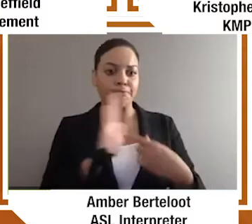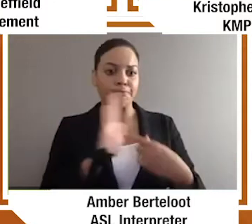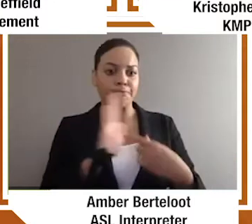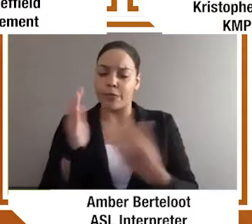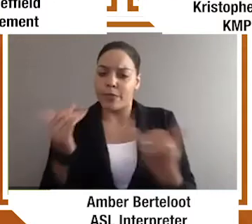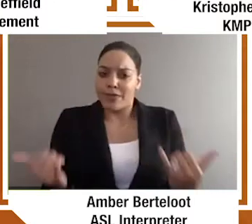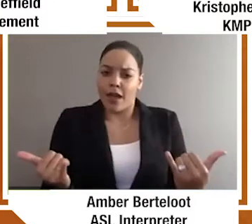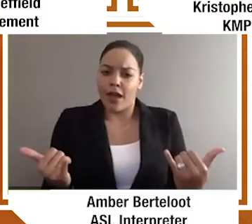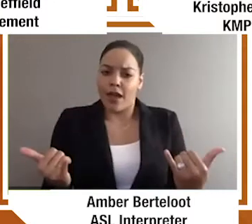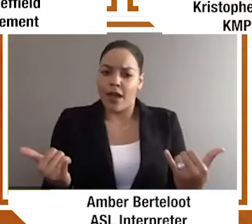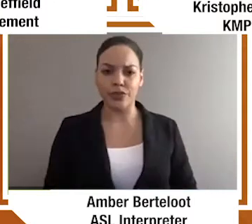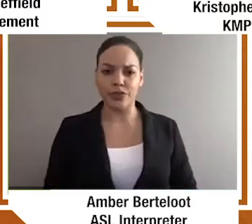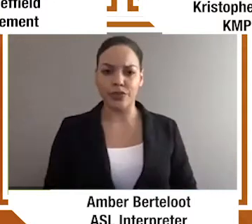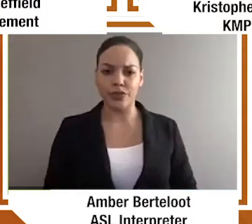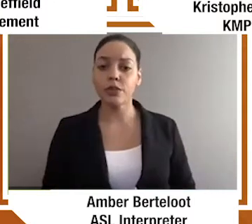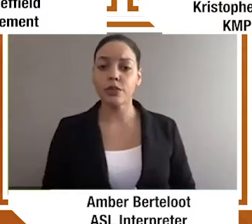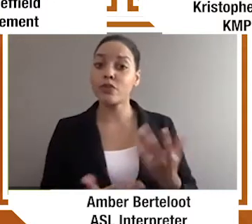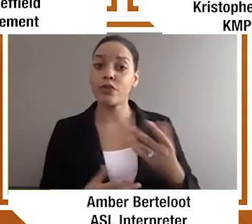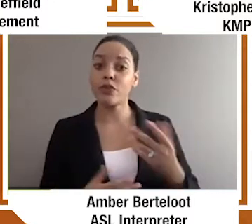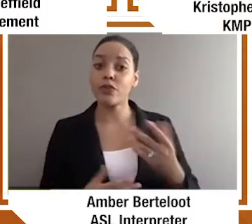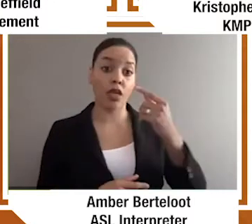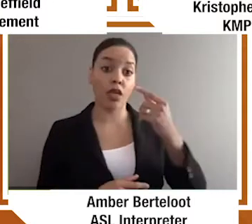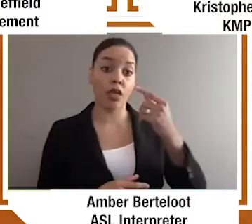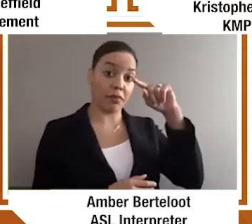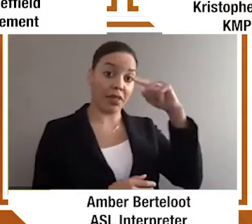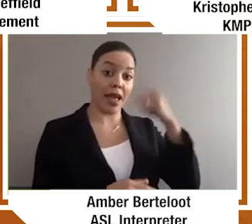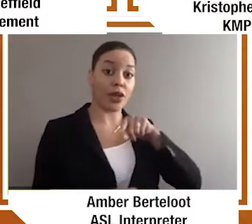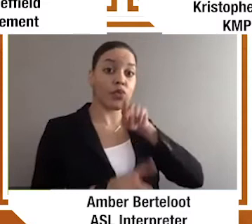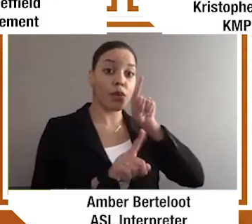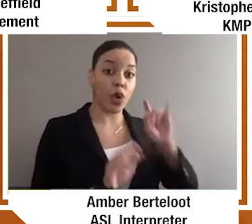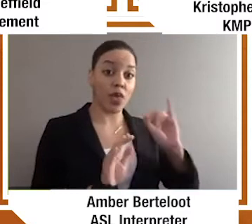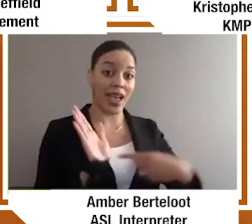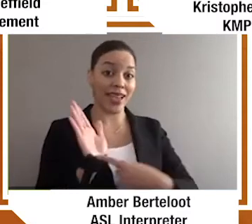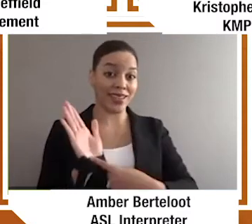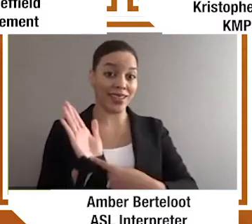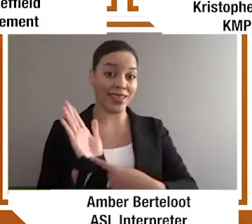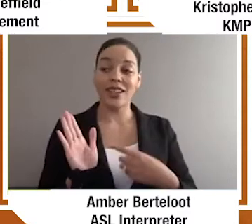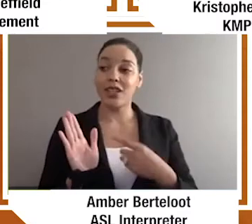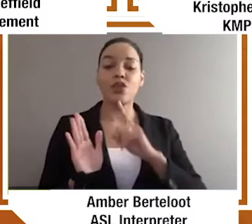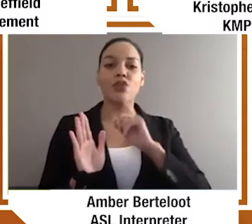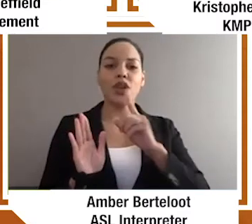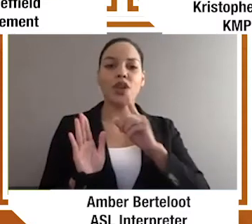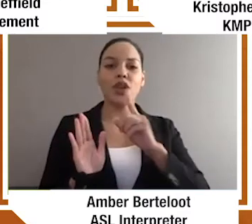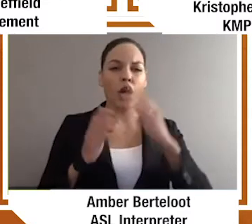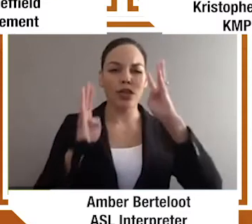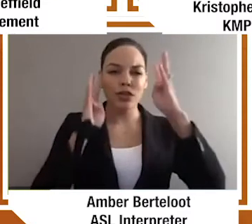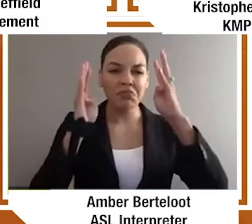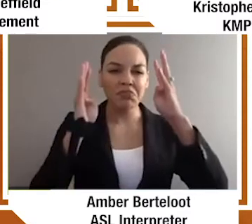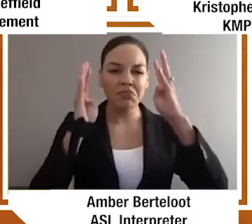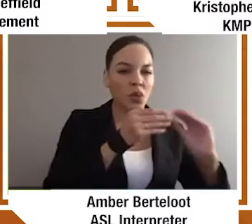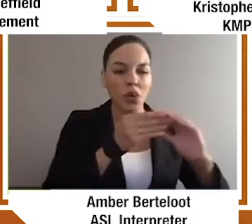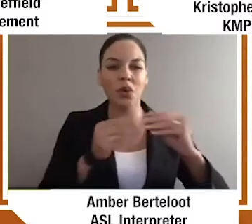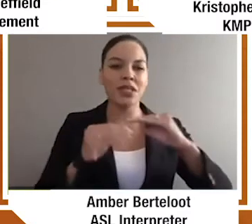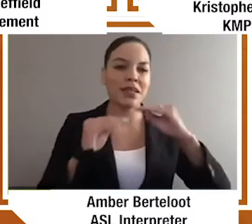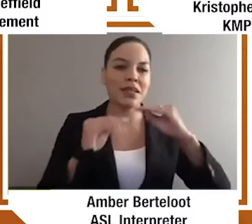So the Black Report just dispels all the myths and gives it to everyone straight.